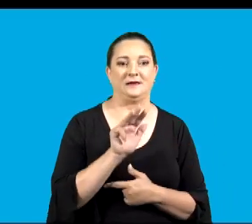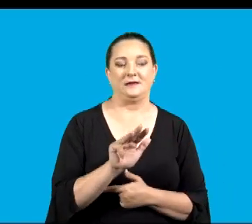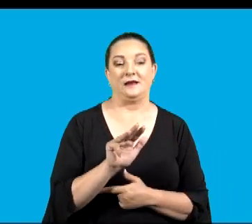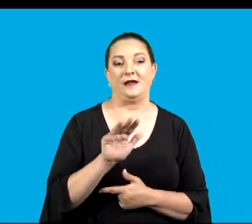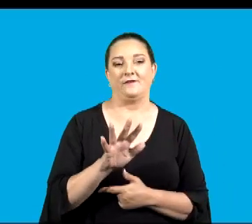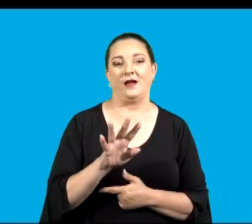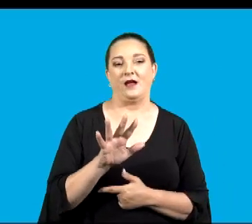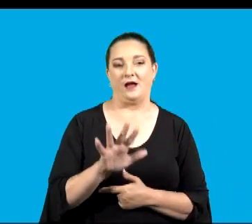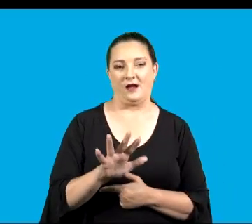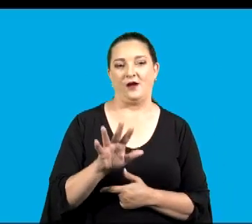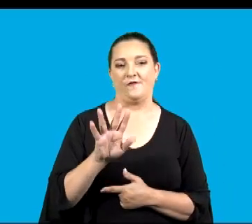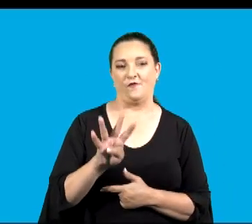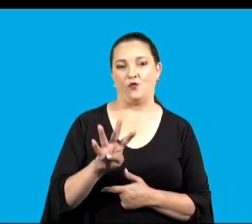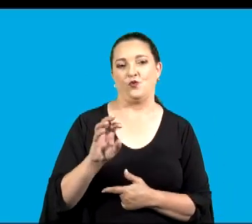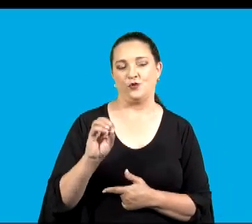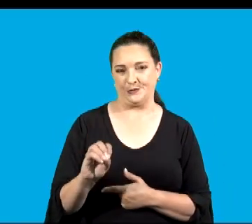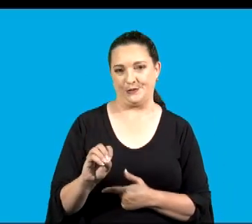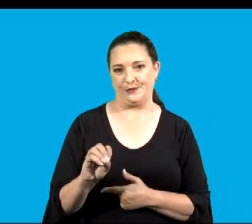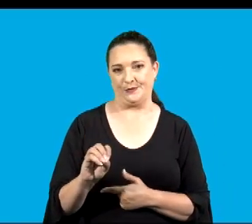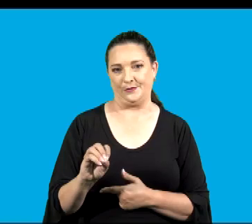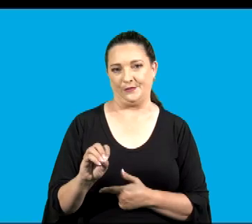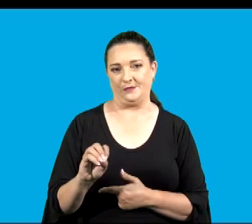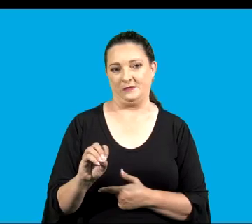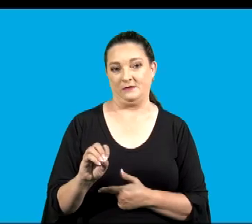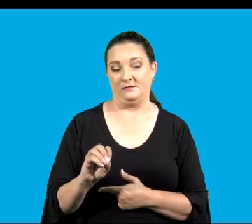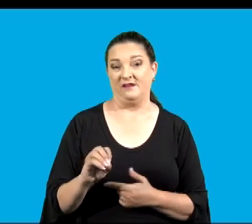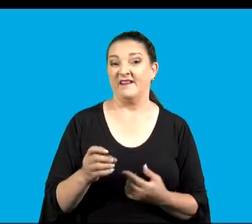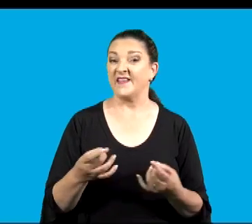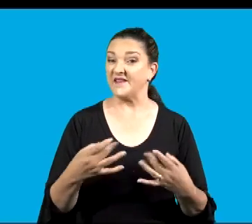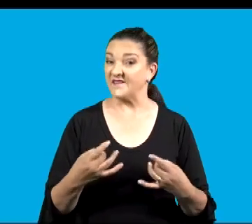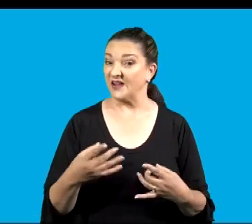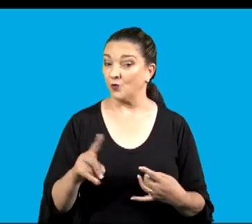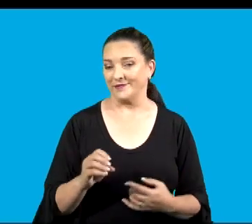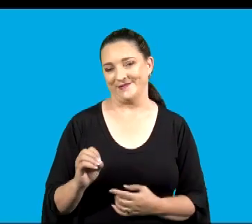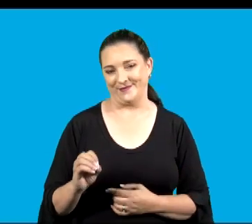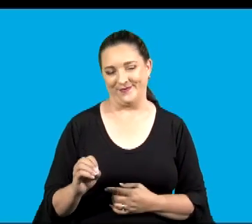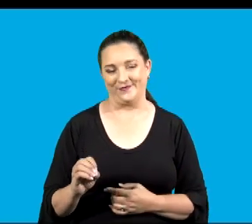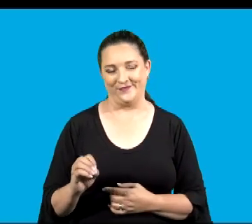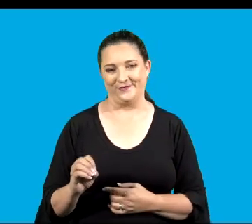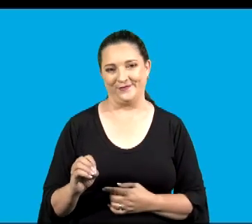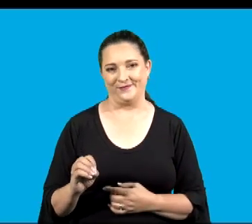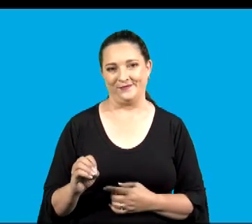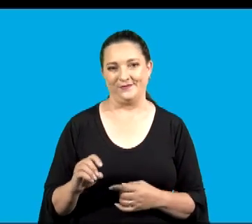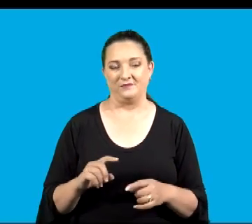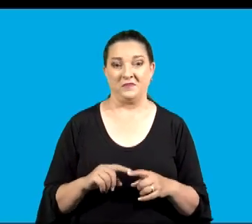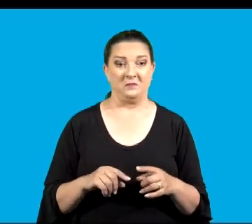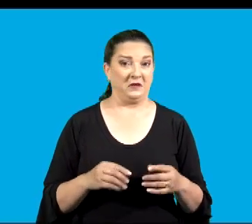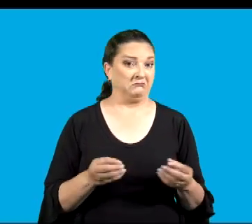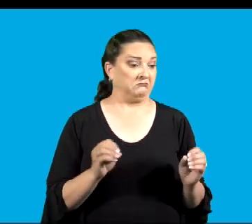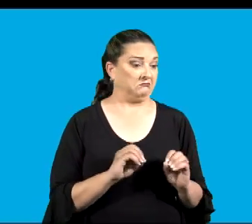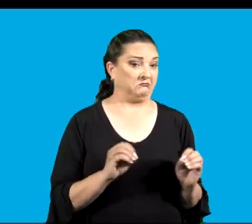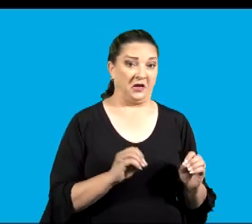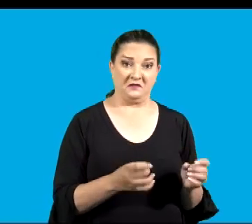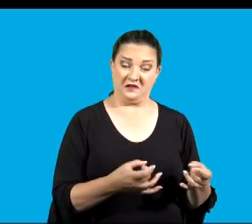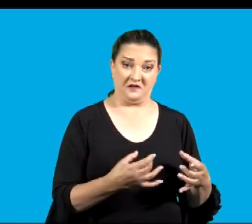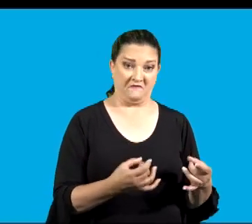9540. The effect, therefore, is 0. Okay? So it will have